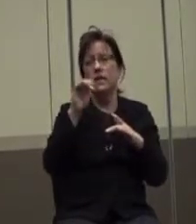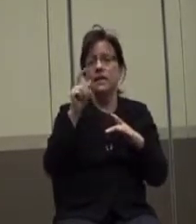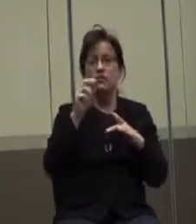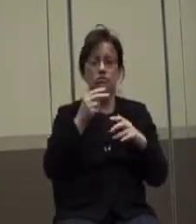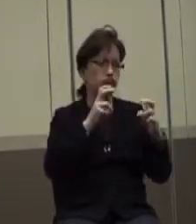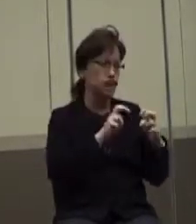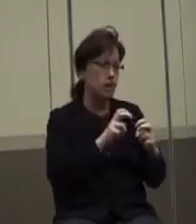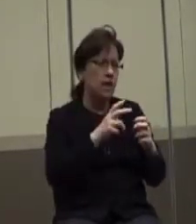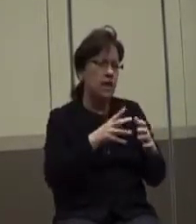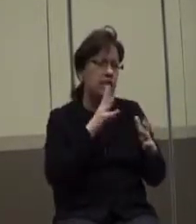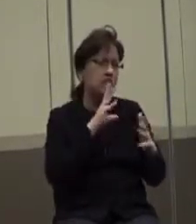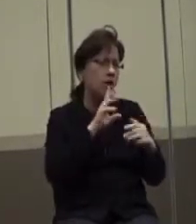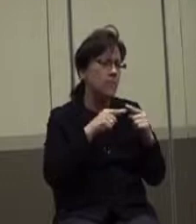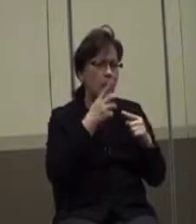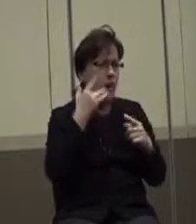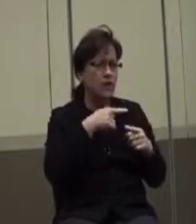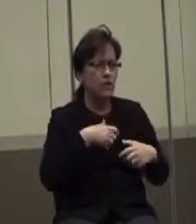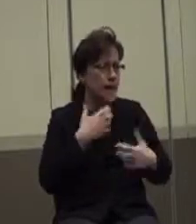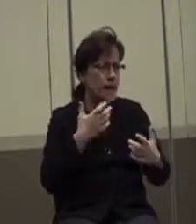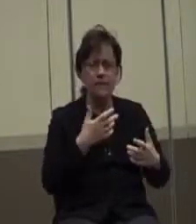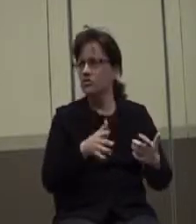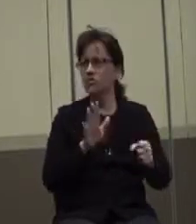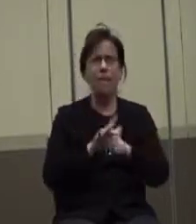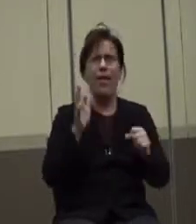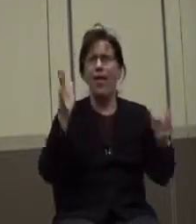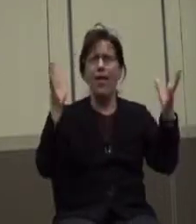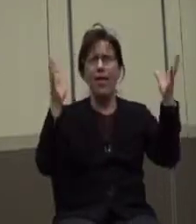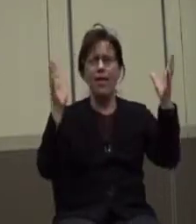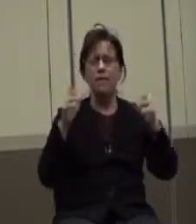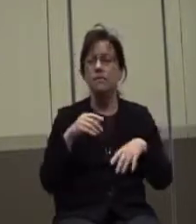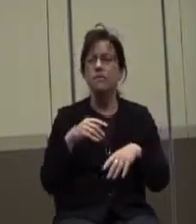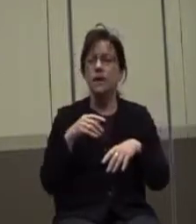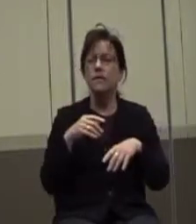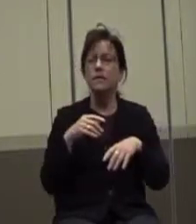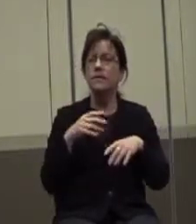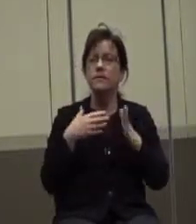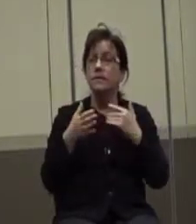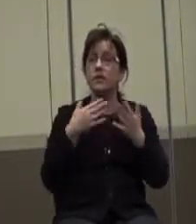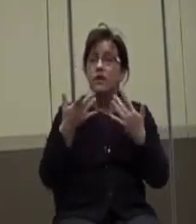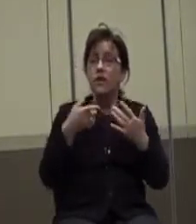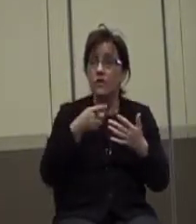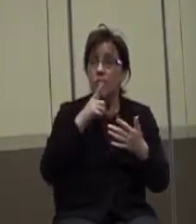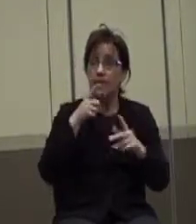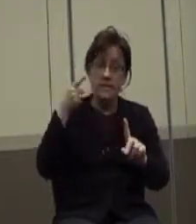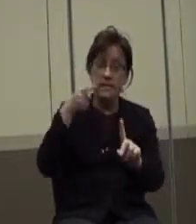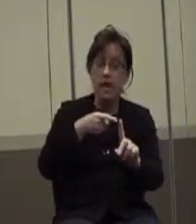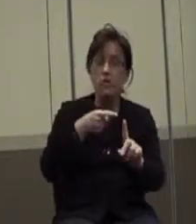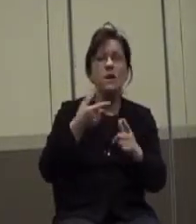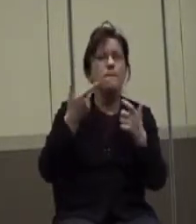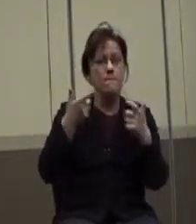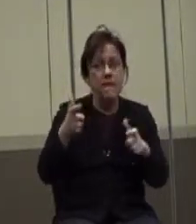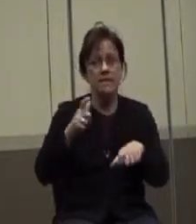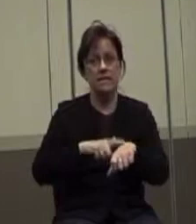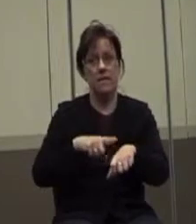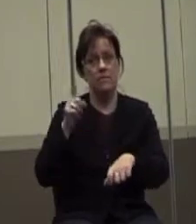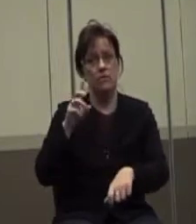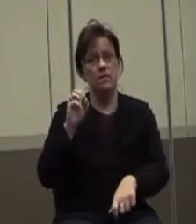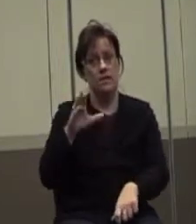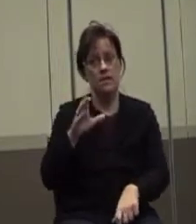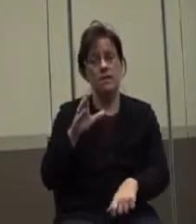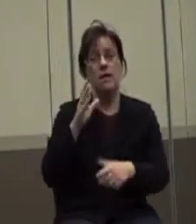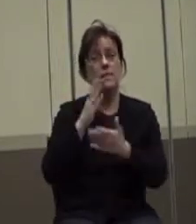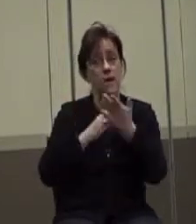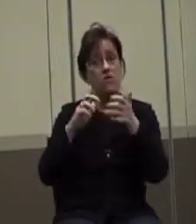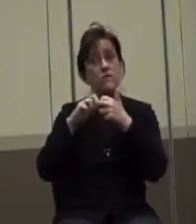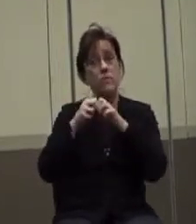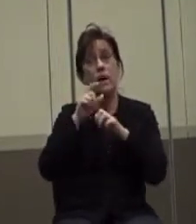you're angry, right? They get, okay. But they're nonetheless they're being targeted big time. Okay. Now,